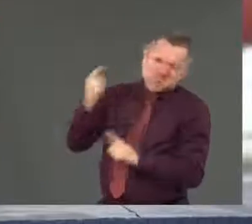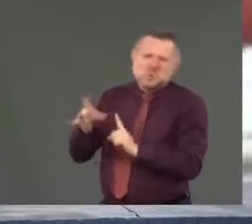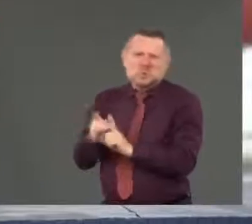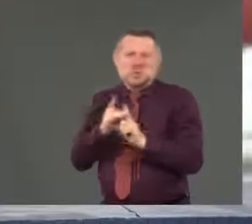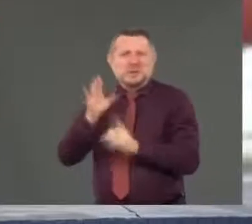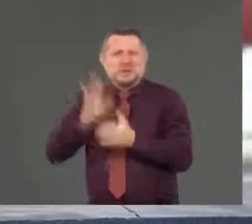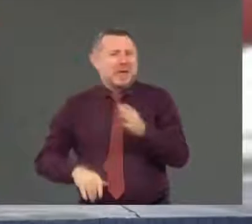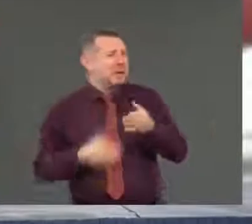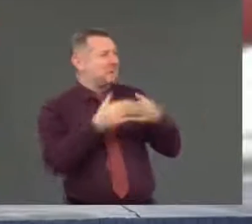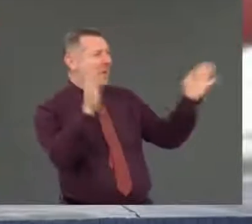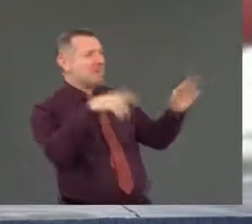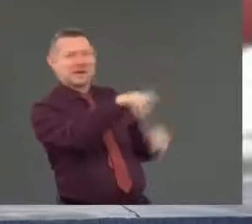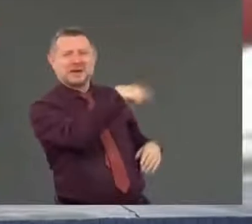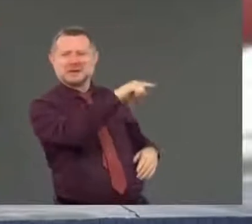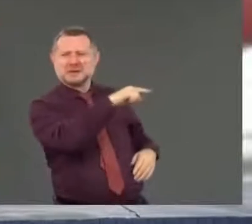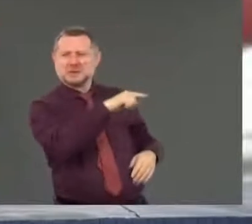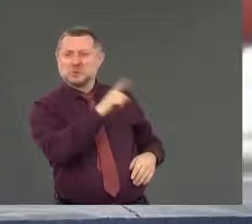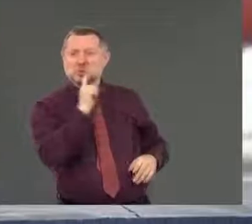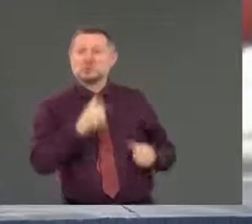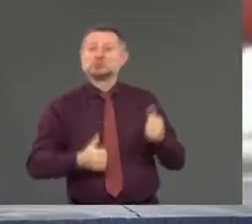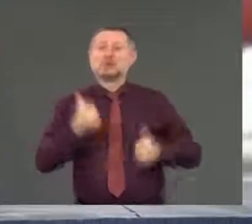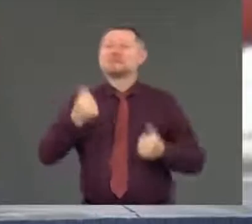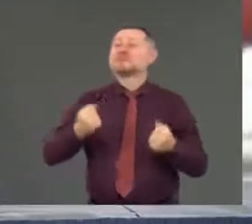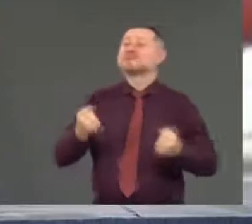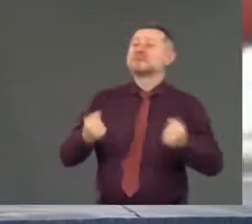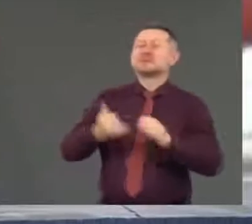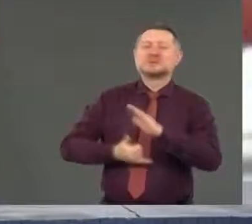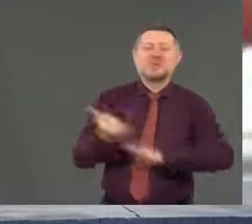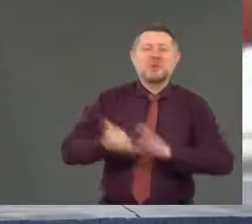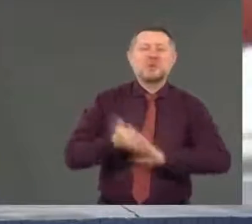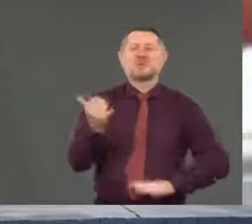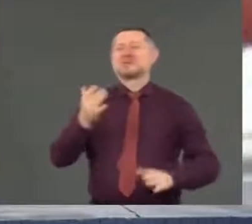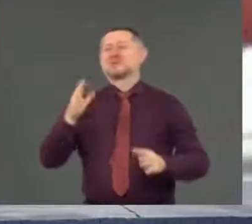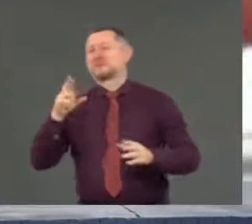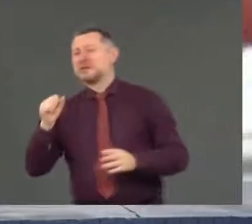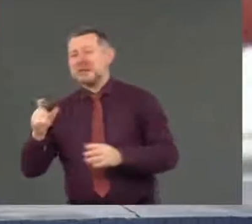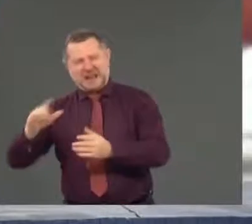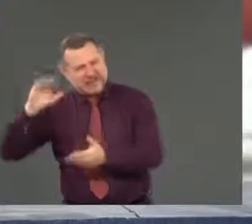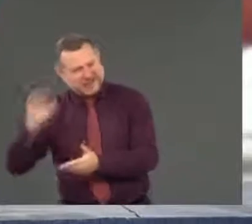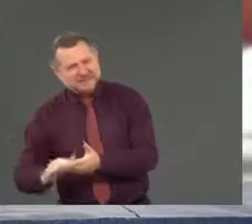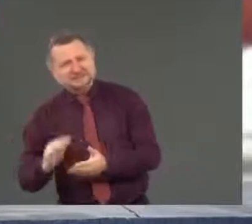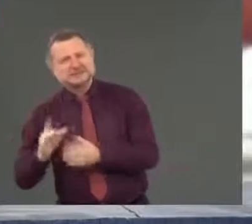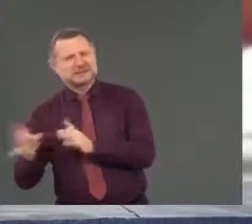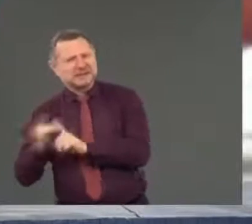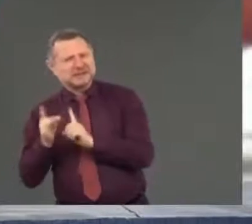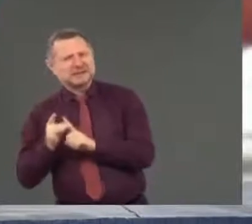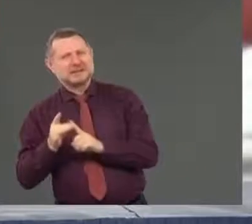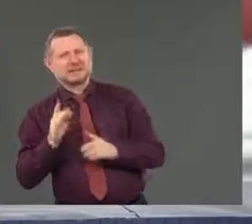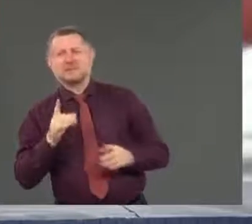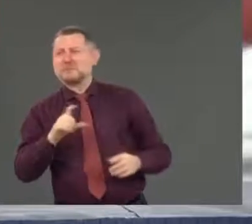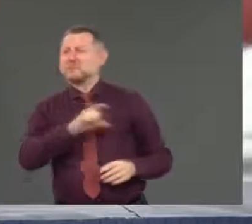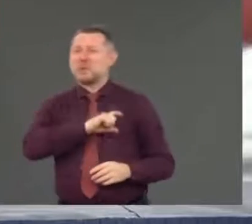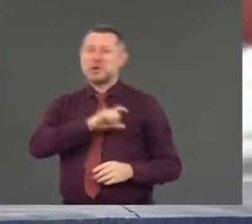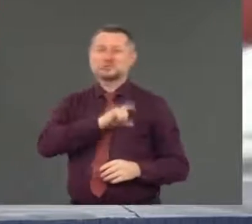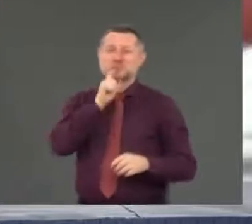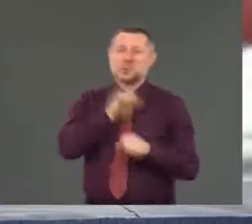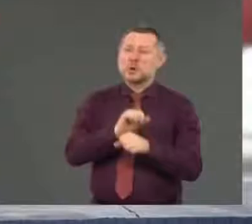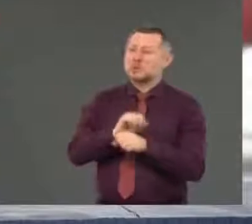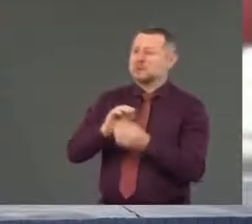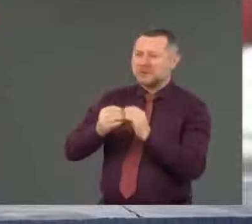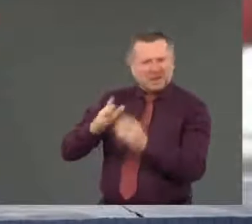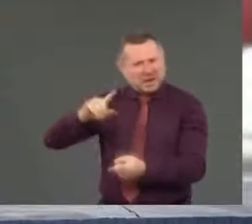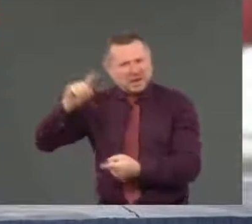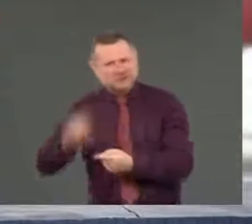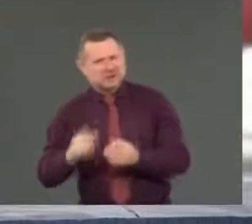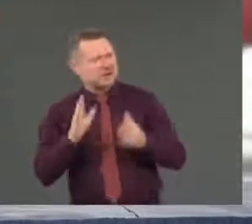The transit workers driving the subways have a lower infection rate than the general population. The police have a lower infection rate than the